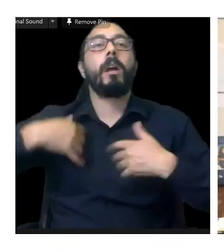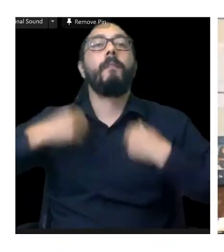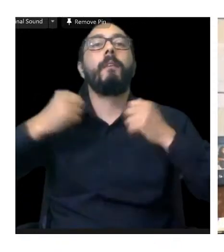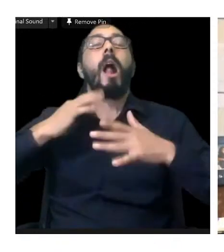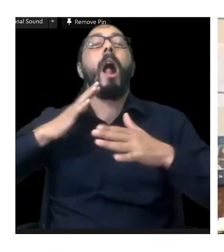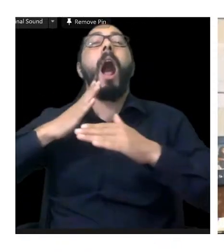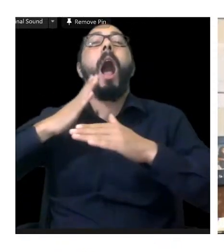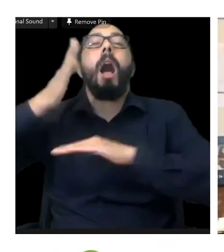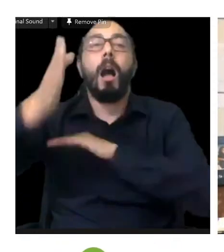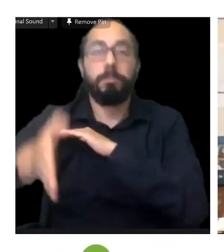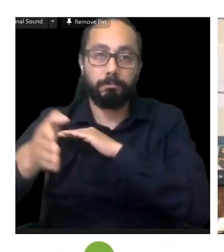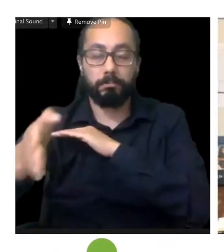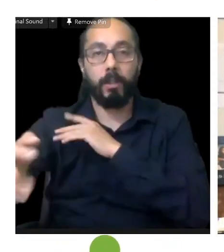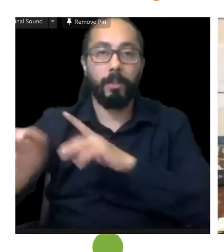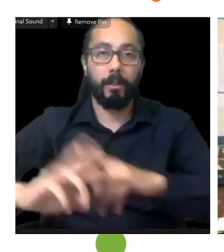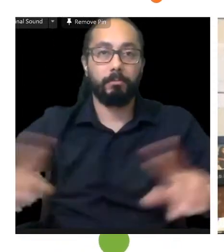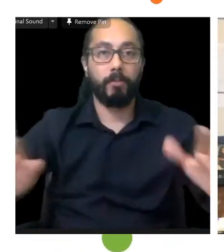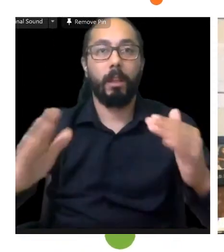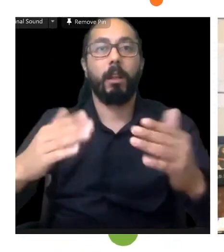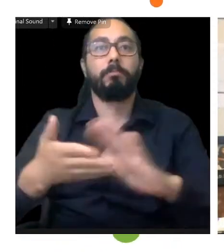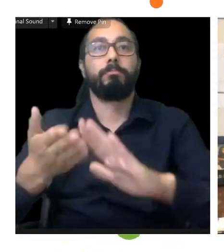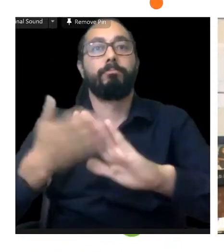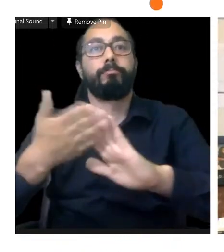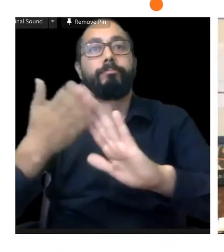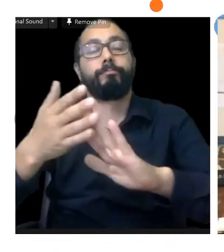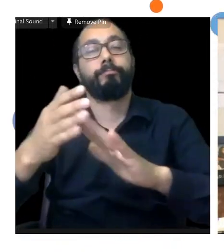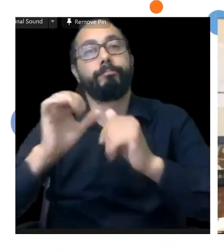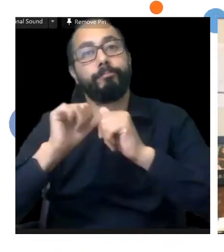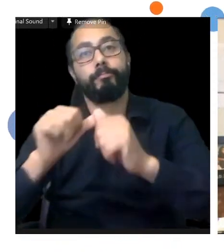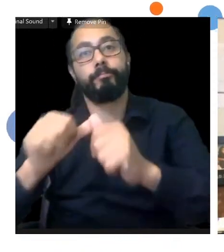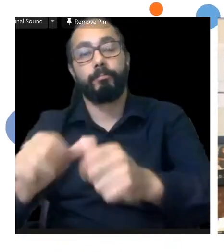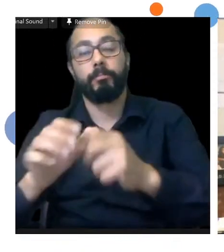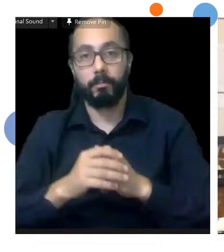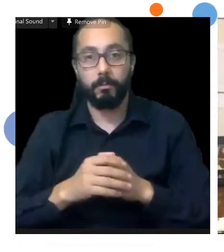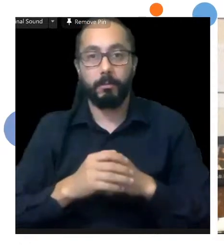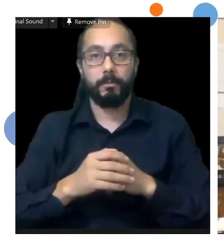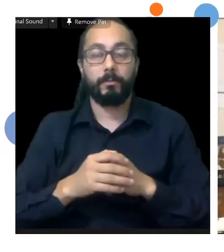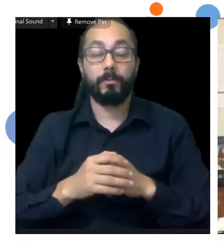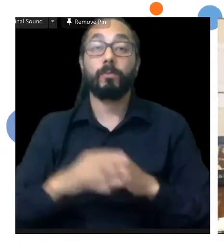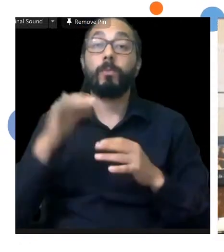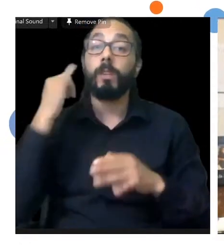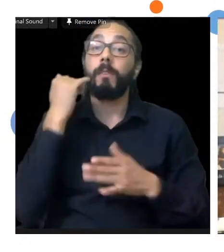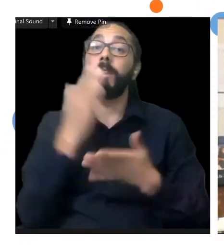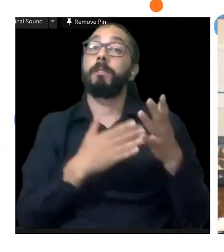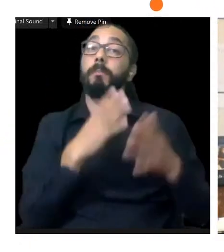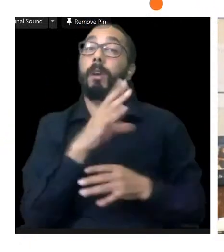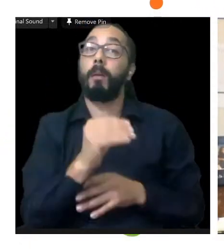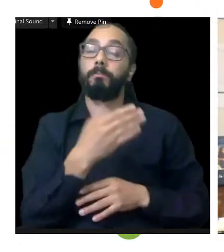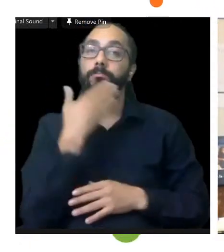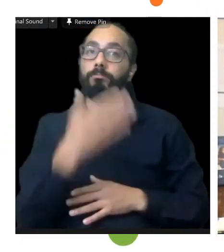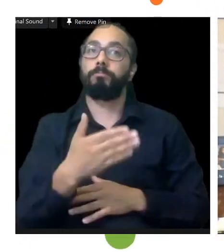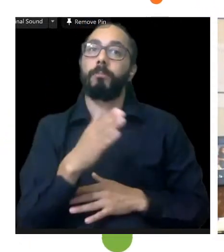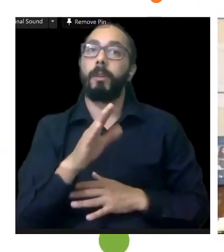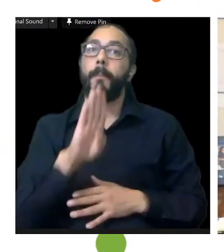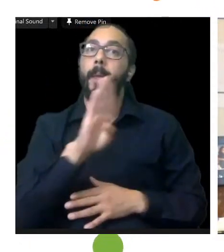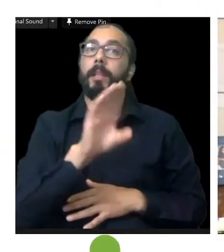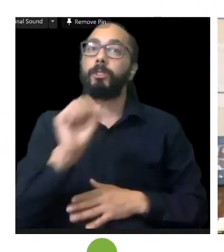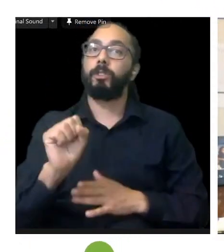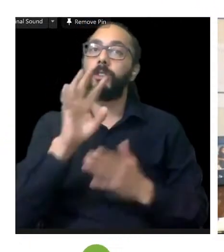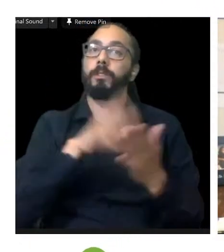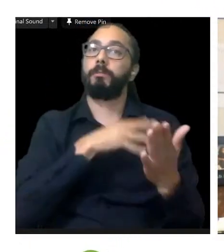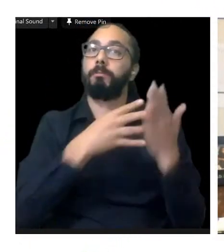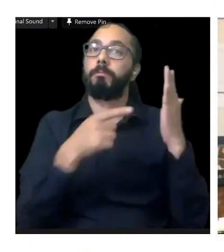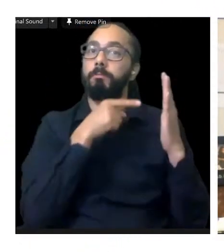things. And so if there are people that have more stable balance sheets, that have high intent to donate, how do we encourage them to donate more?